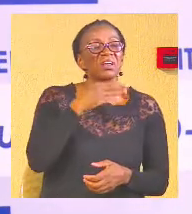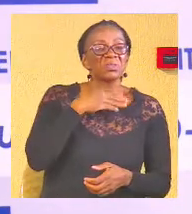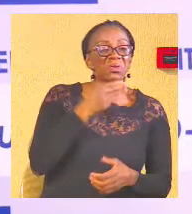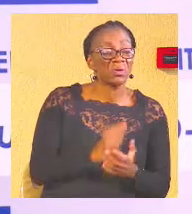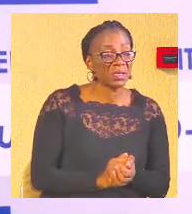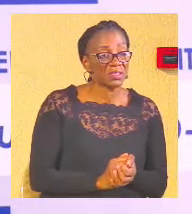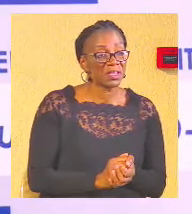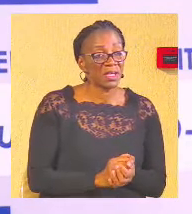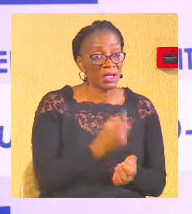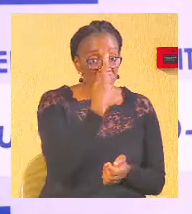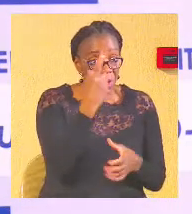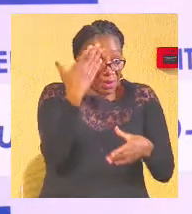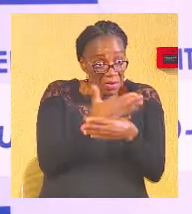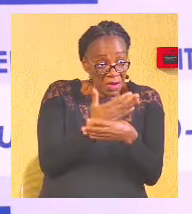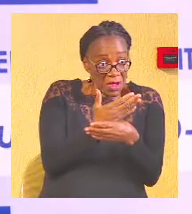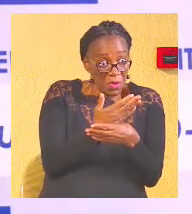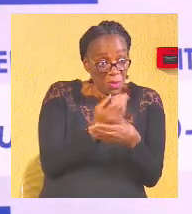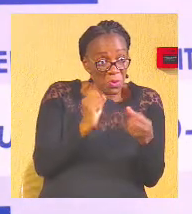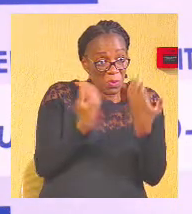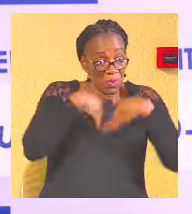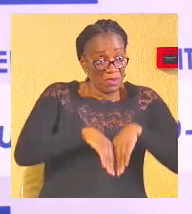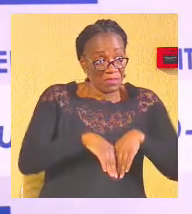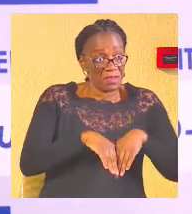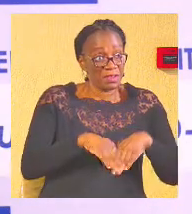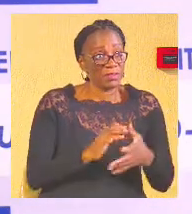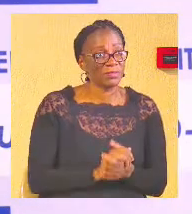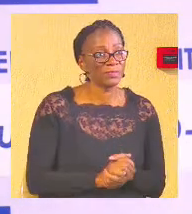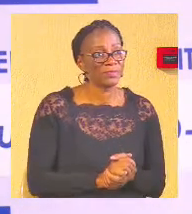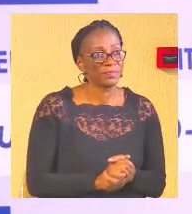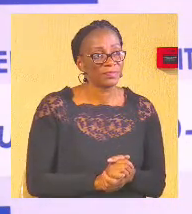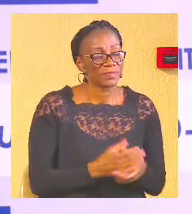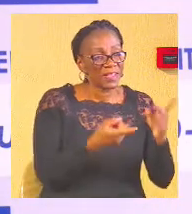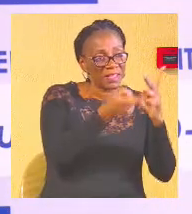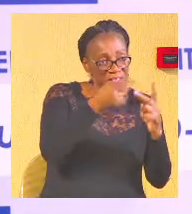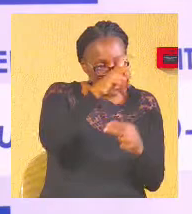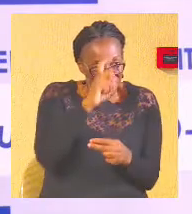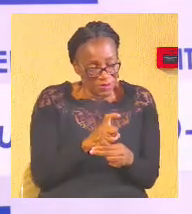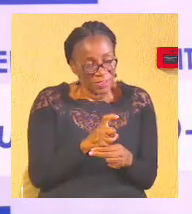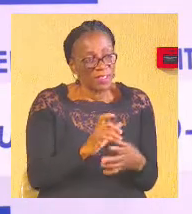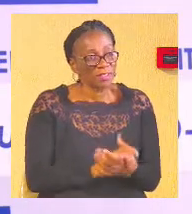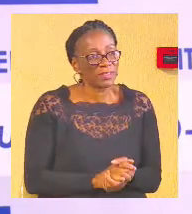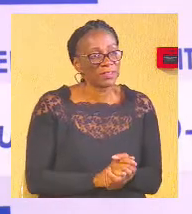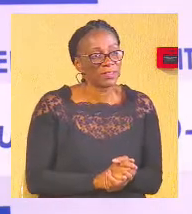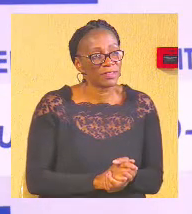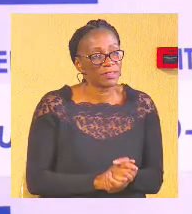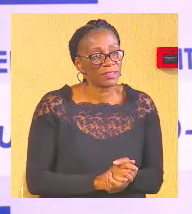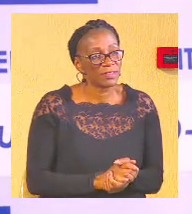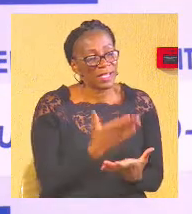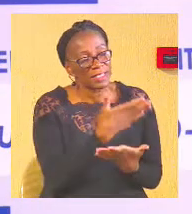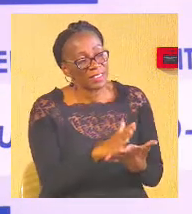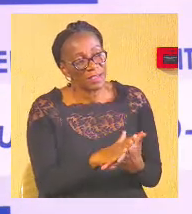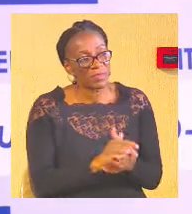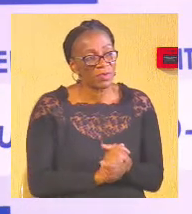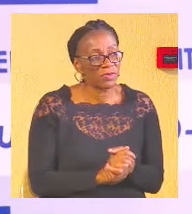And also my other two questions directed to Mr. Thomas. If you can briefly just tell us some of the lessons